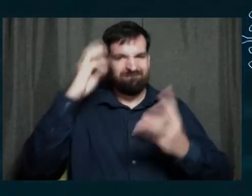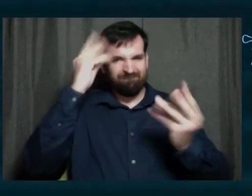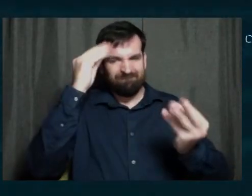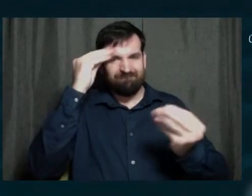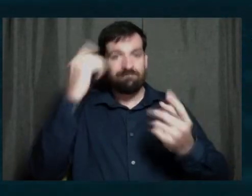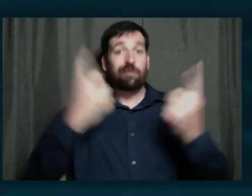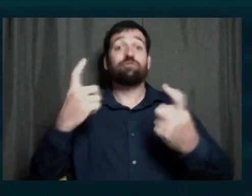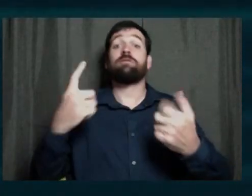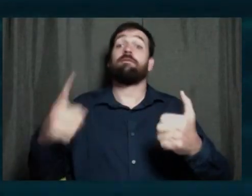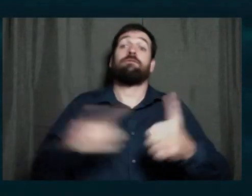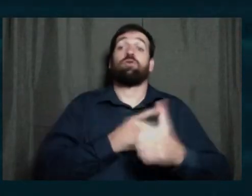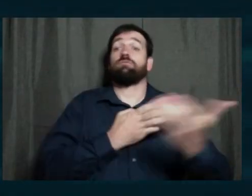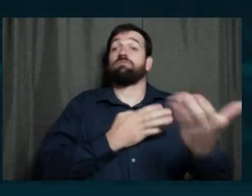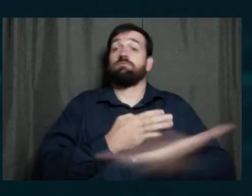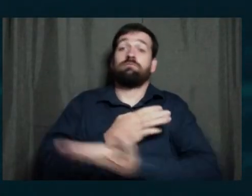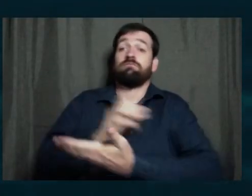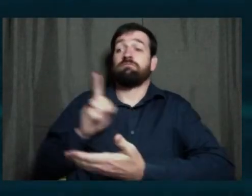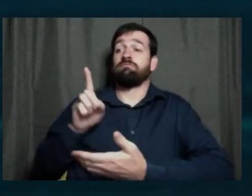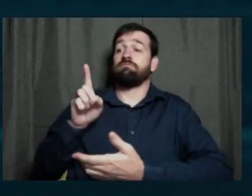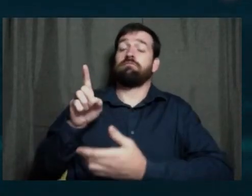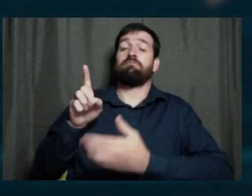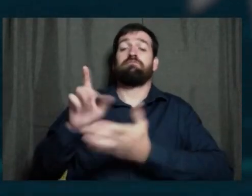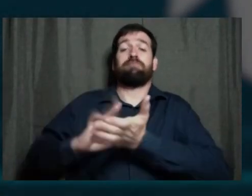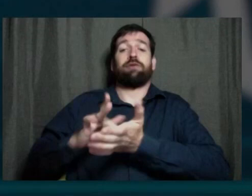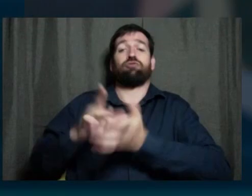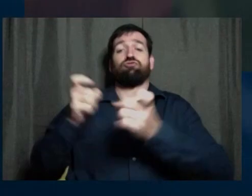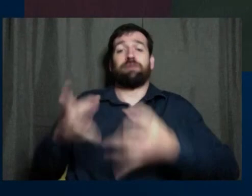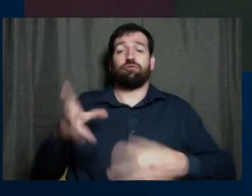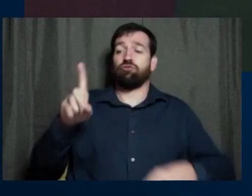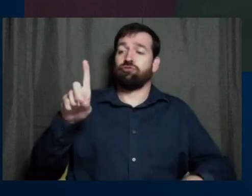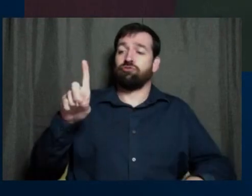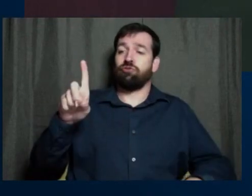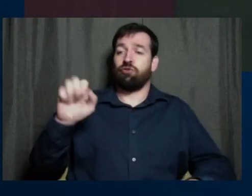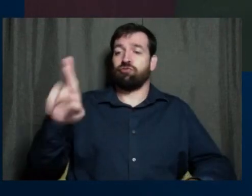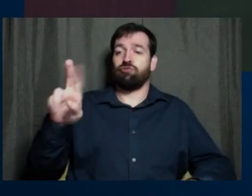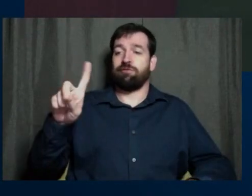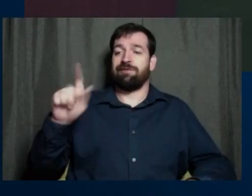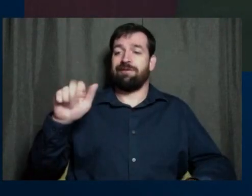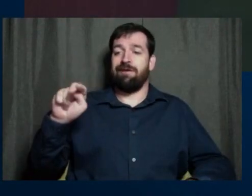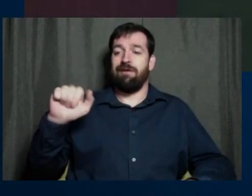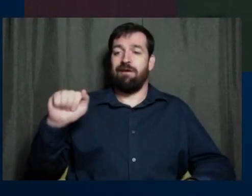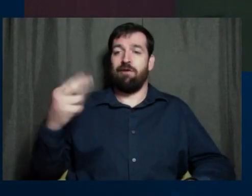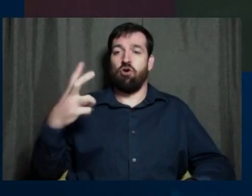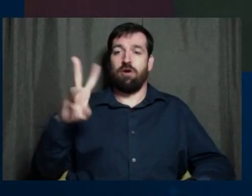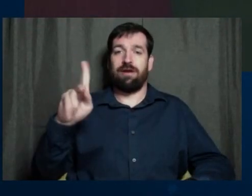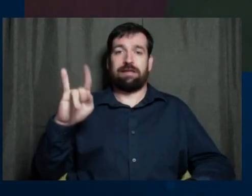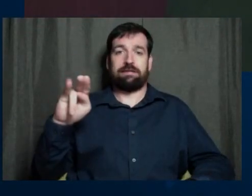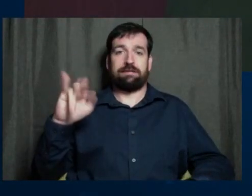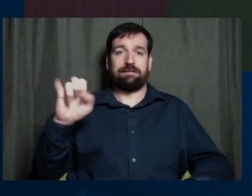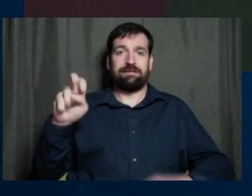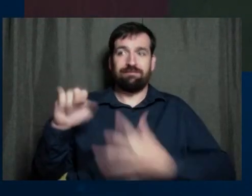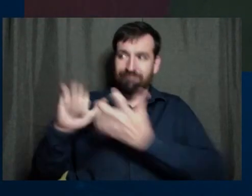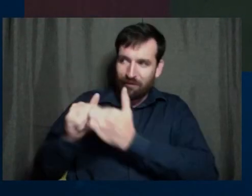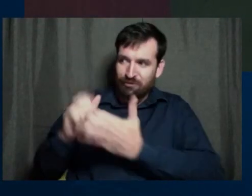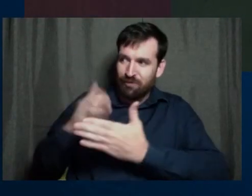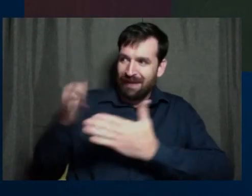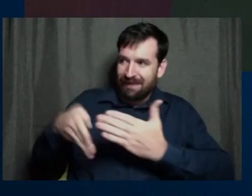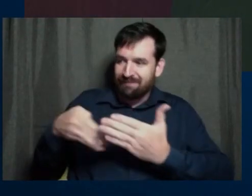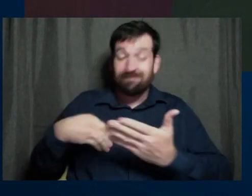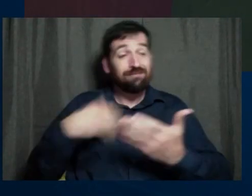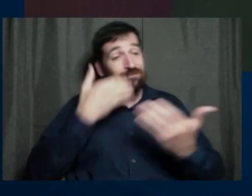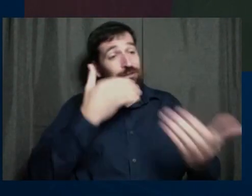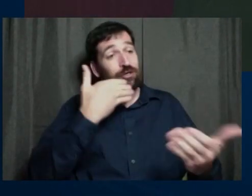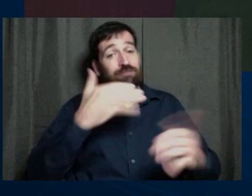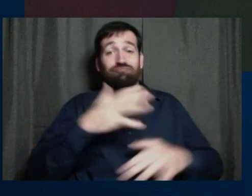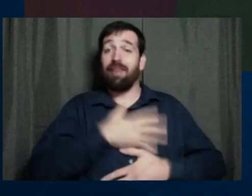turn now to Medical Director of Infection and Prevention, Dr. Dana Hawkinson, joining us on this Monday. How are you? How was your weekend? I'm good. It was good. Relaxing. Good.